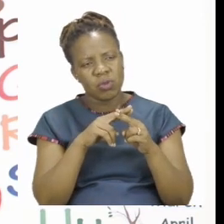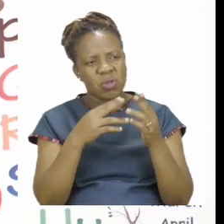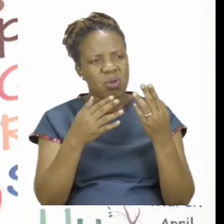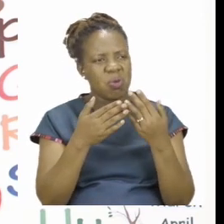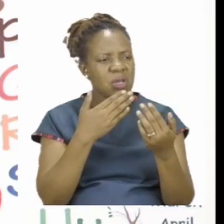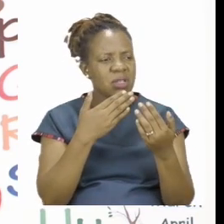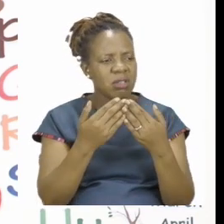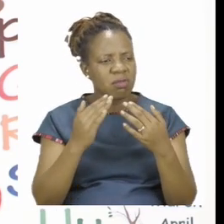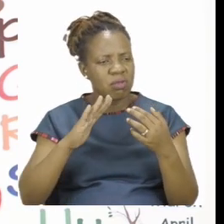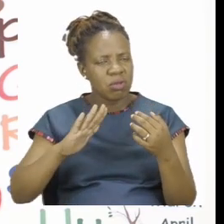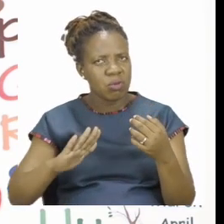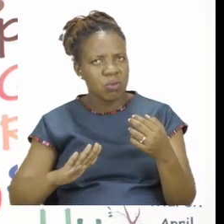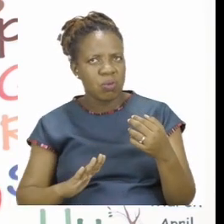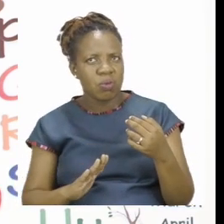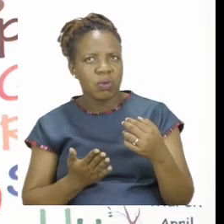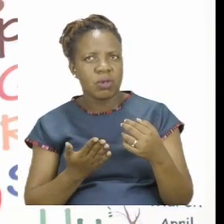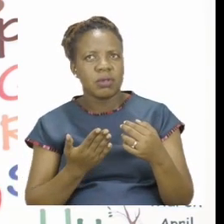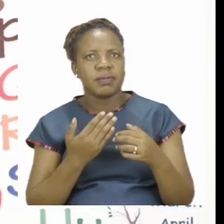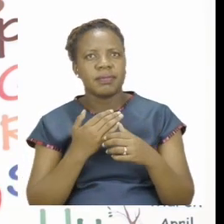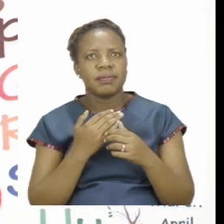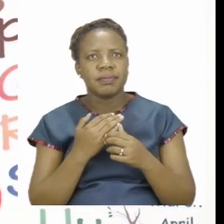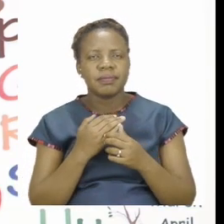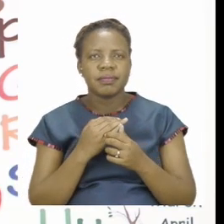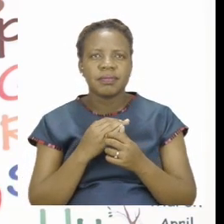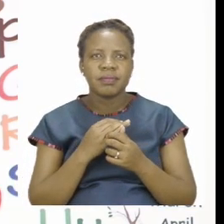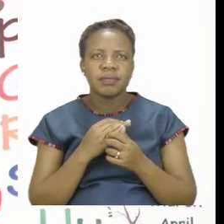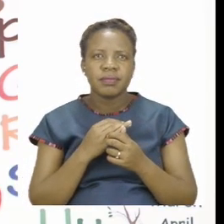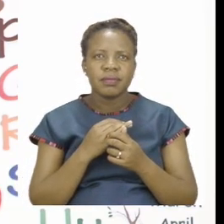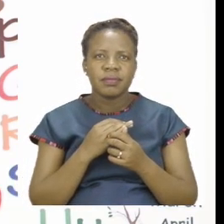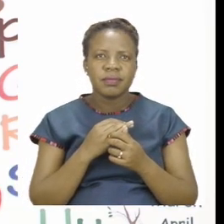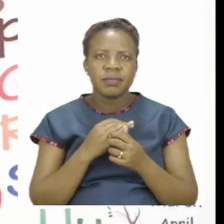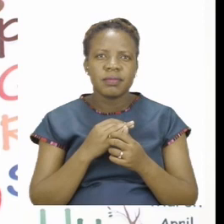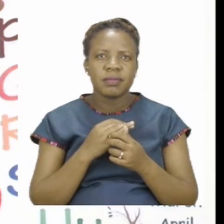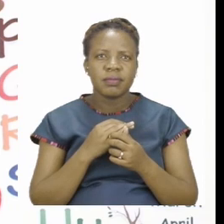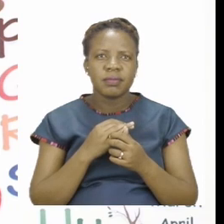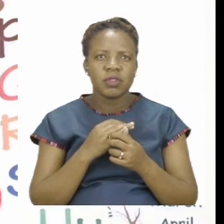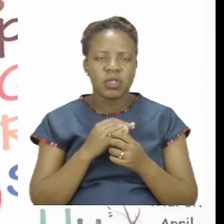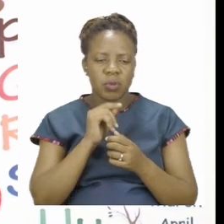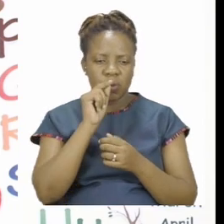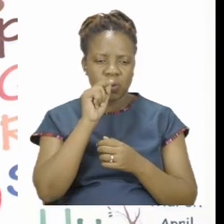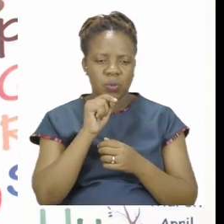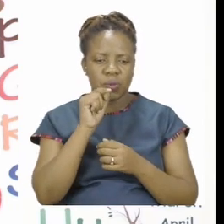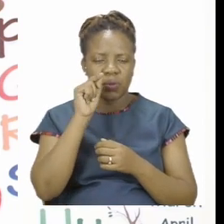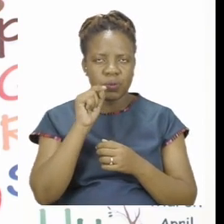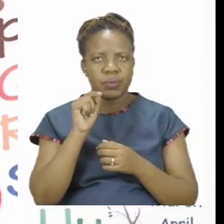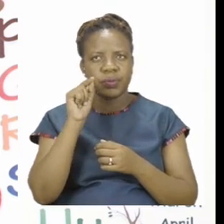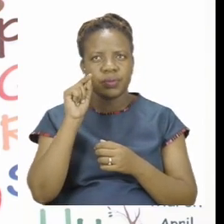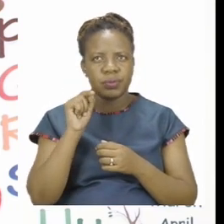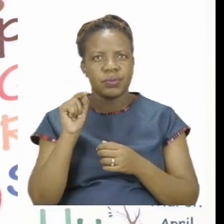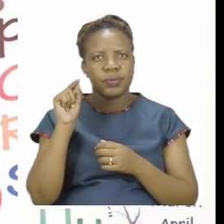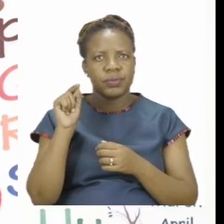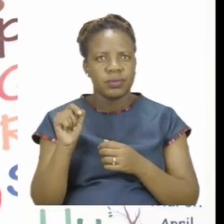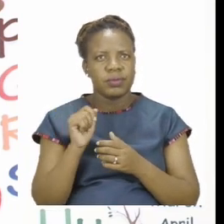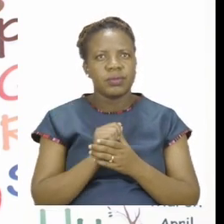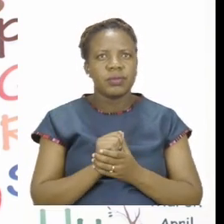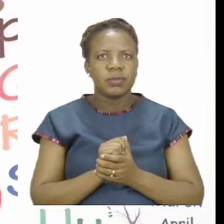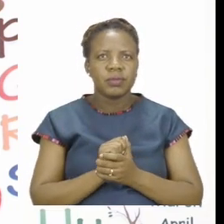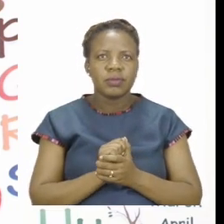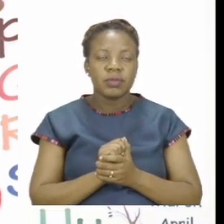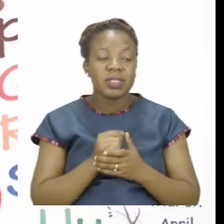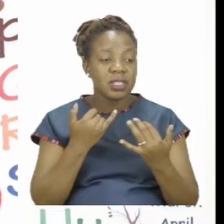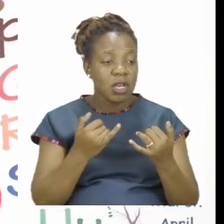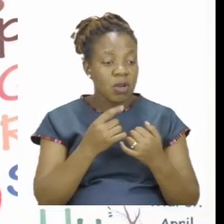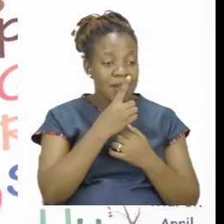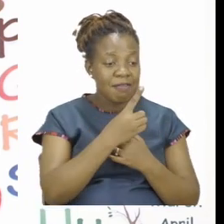you can use your fingers. Today, we're going to use our sticks. So we're going to draw the sticks until we get to